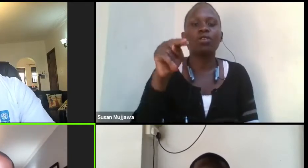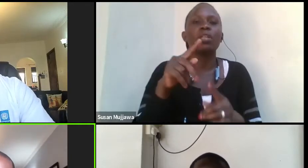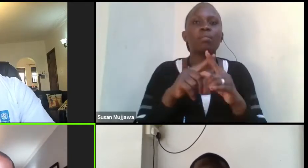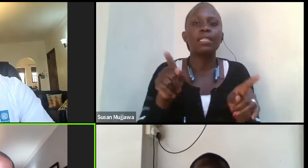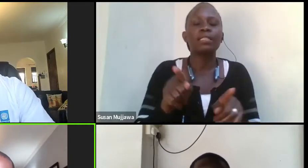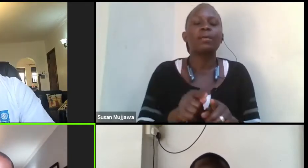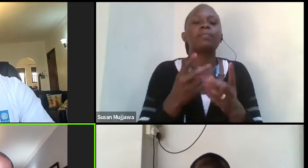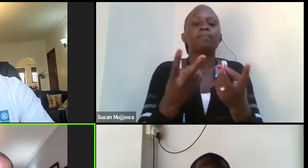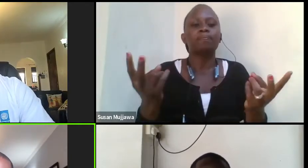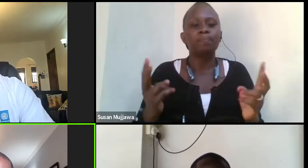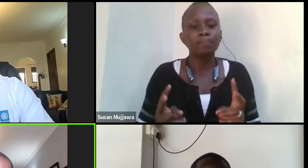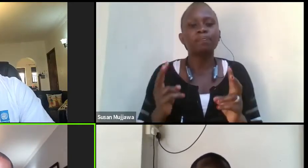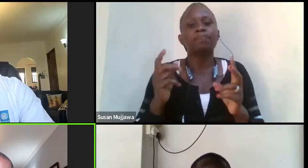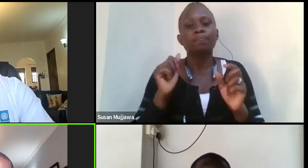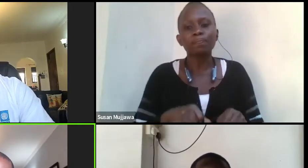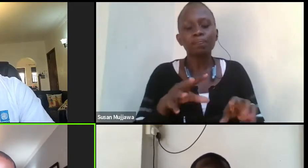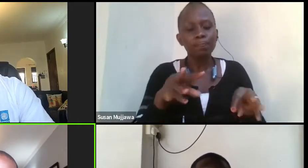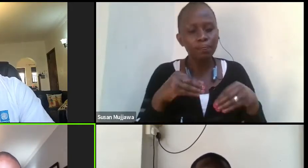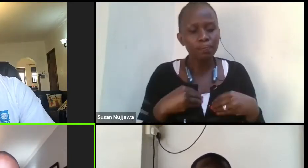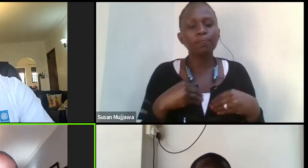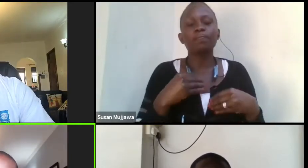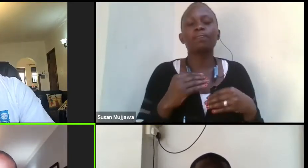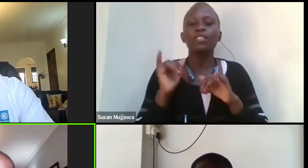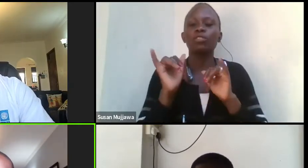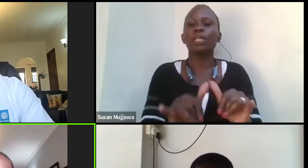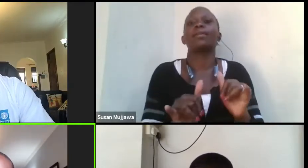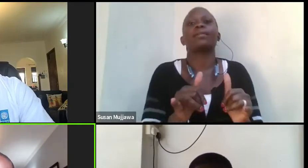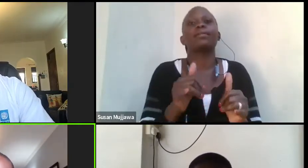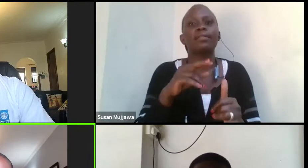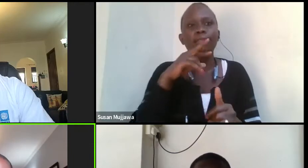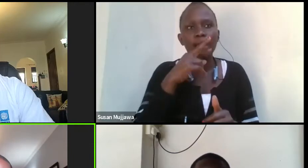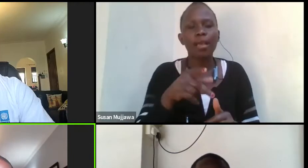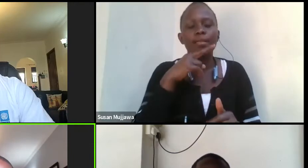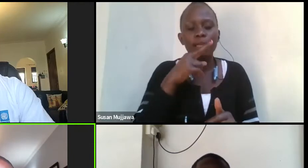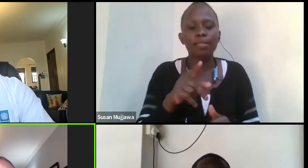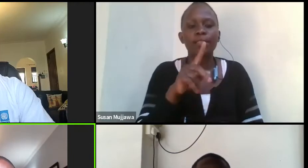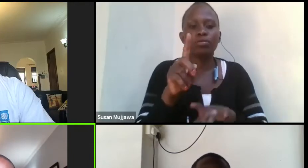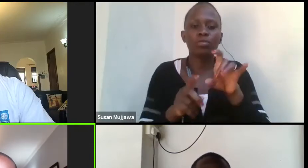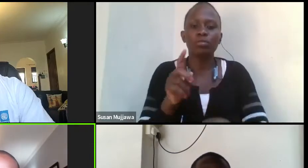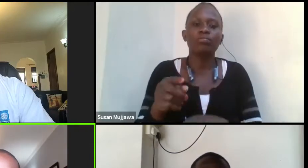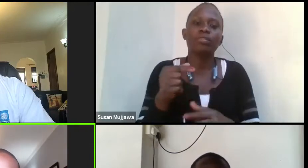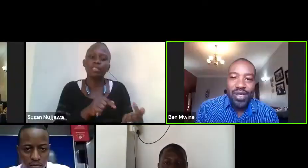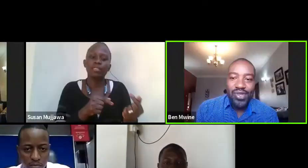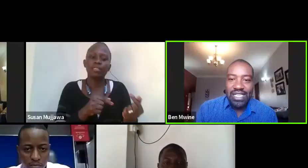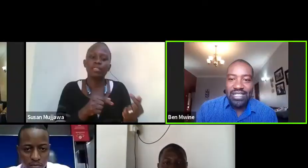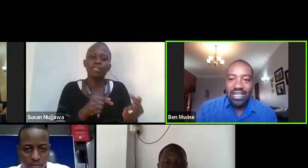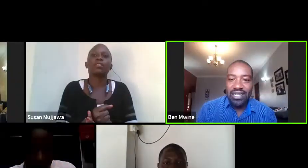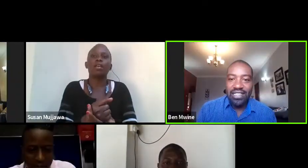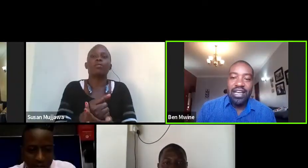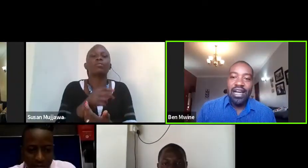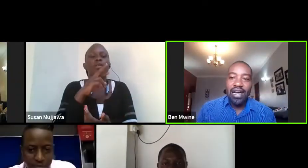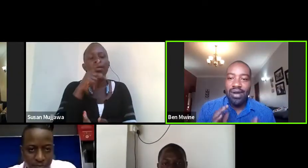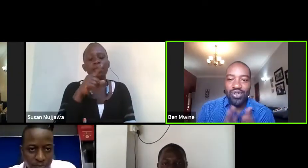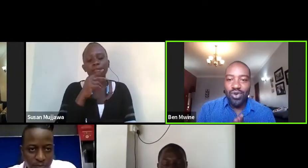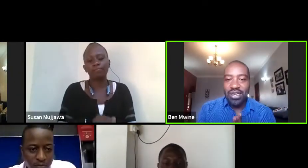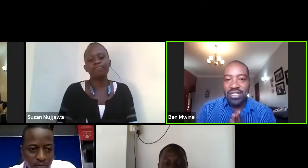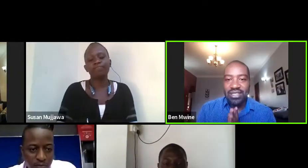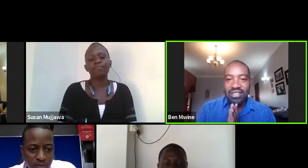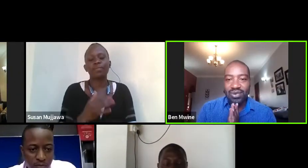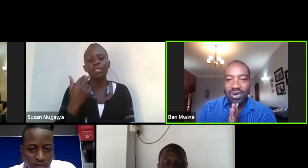them to stay behind so they can be able to take part in that discussion and help answer your questions, right? So now, as we get started,